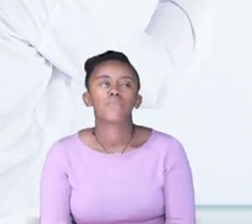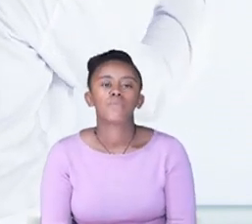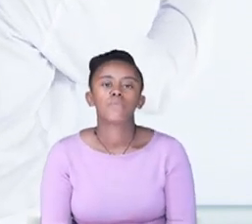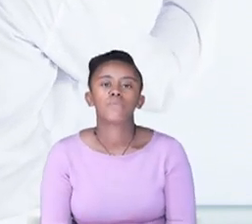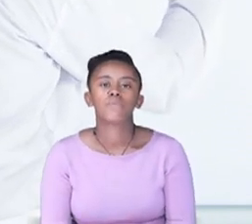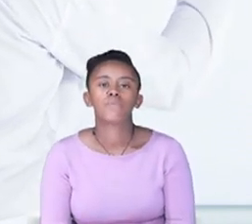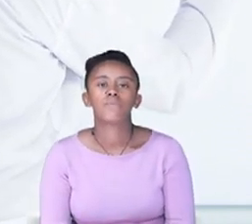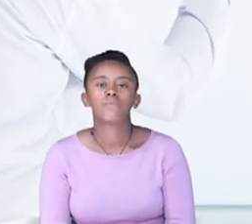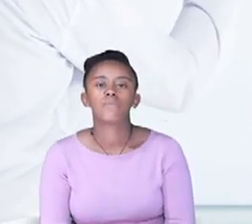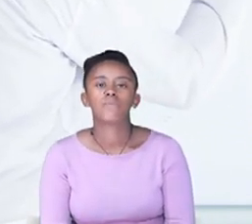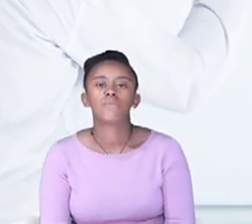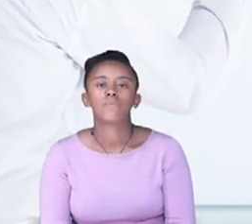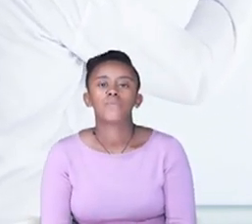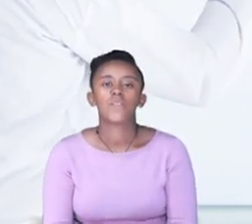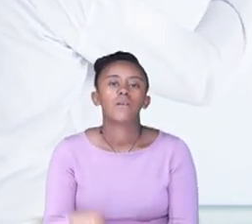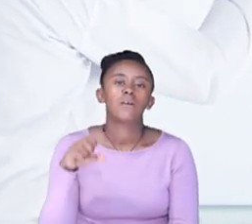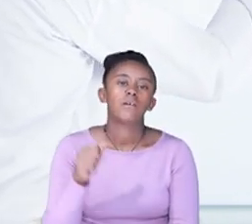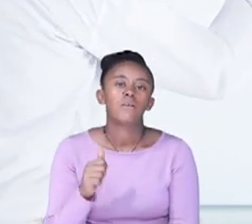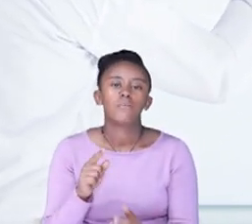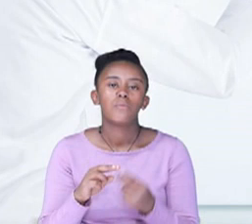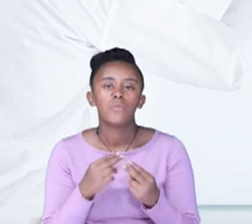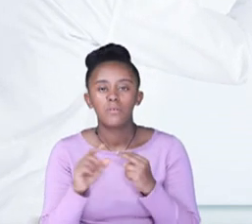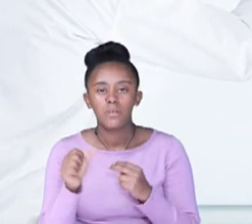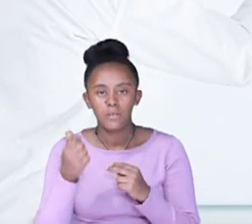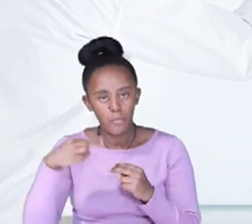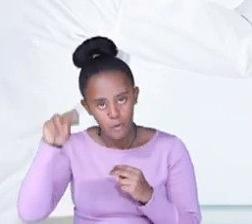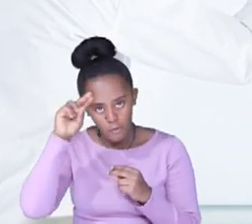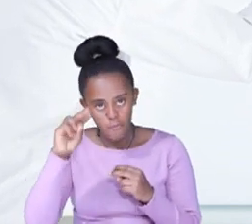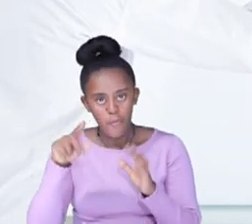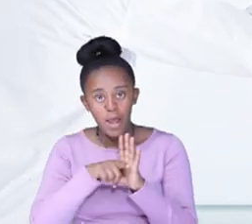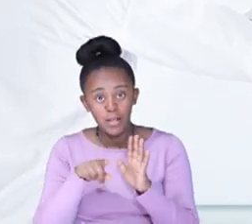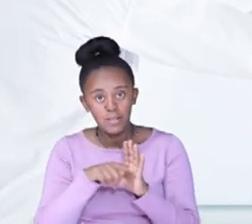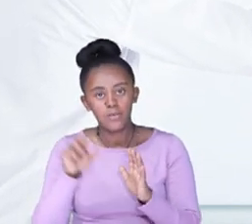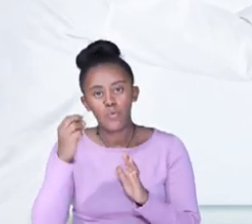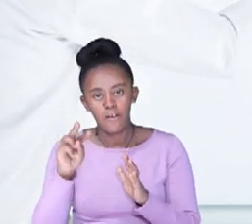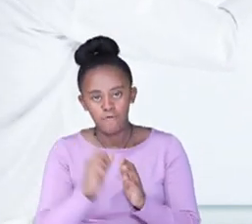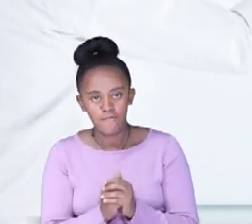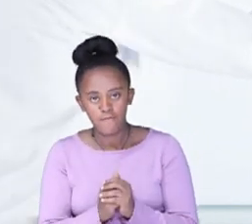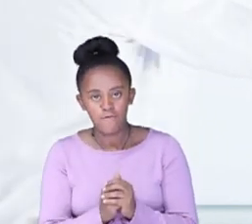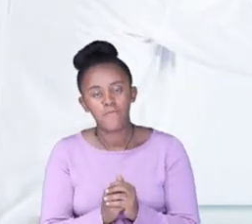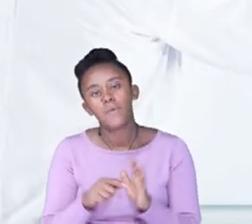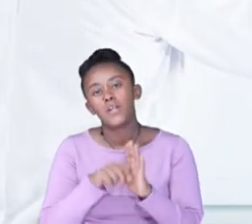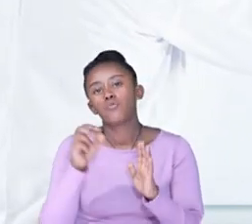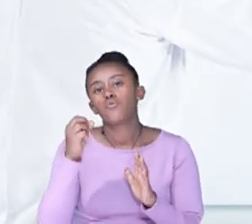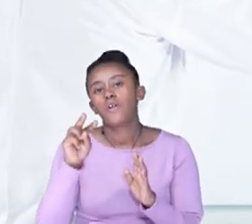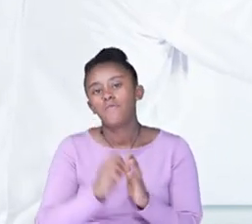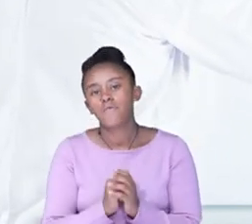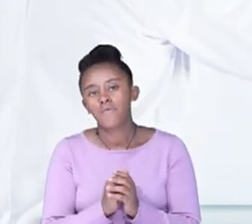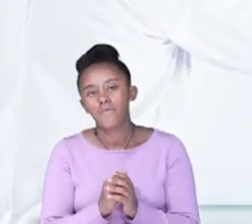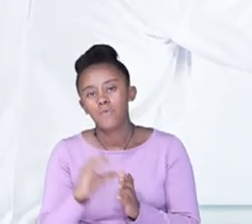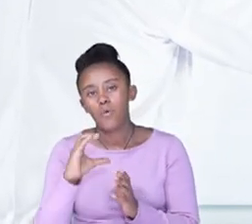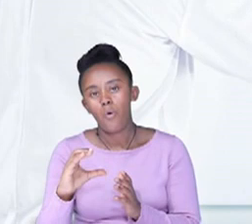permittivity of free space, and it's given as 8.85 times 10 to the power of minus 12